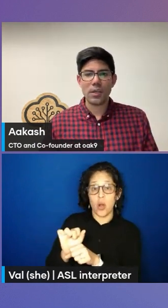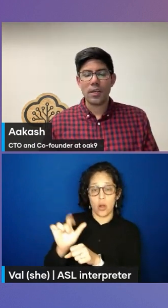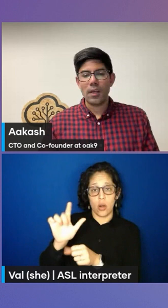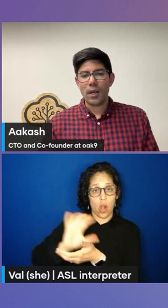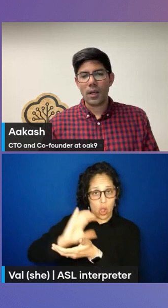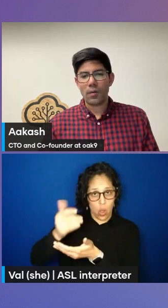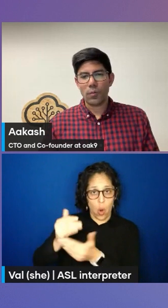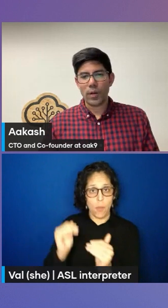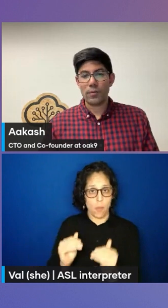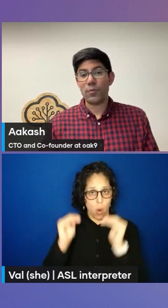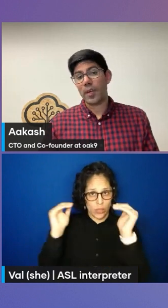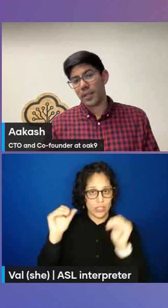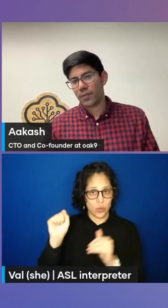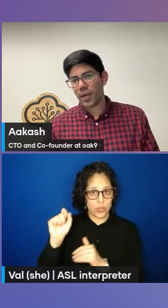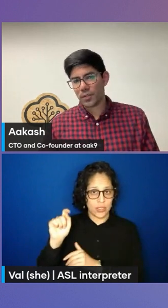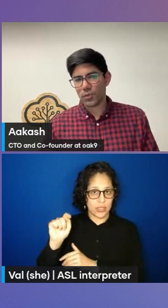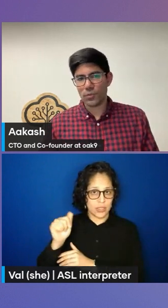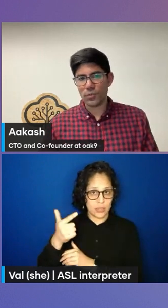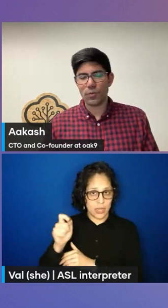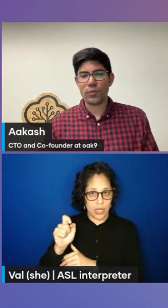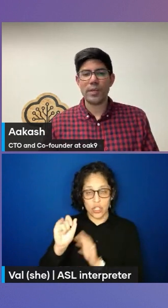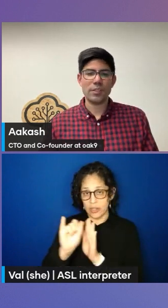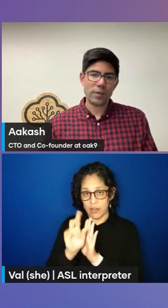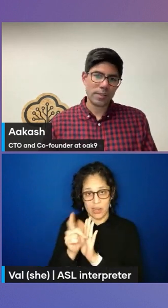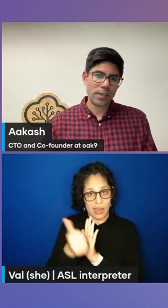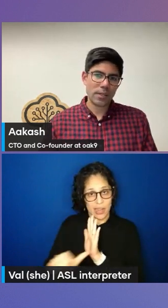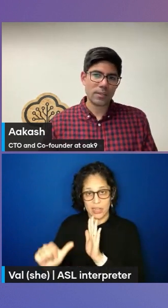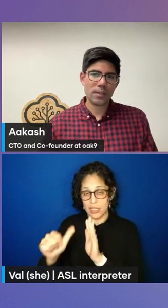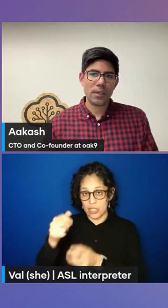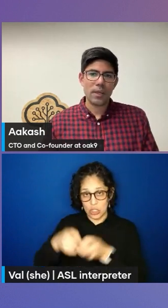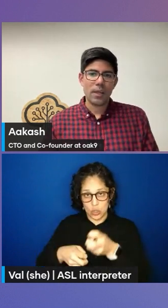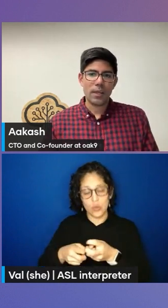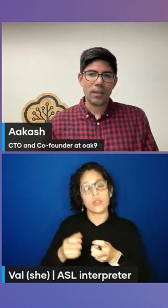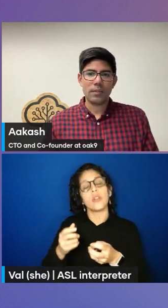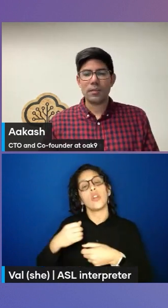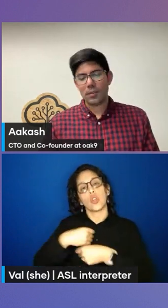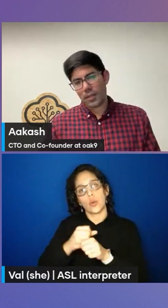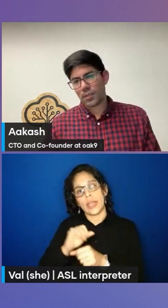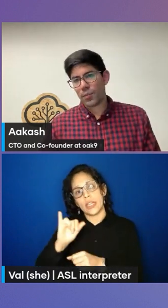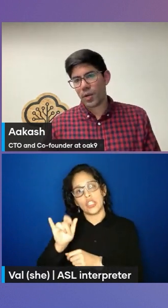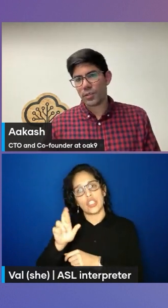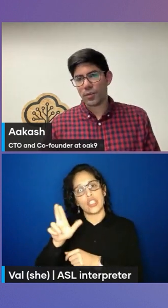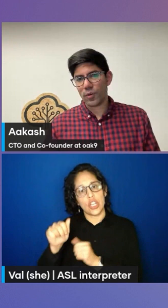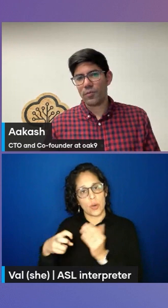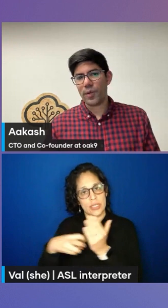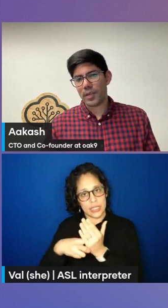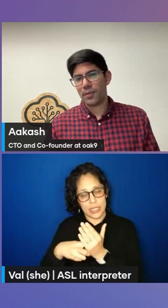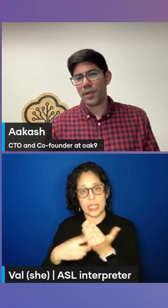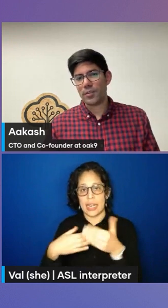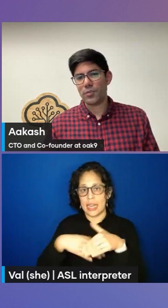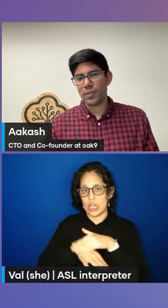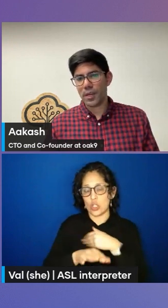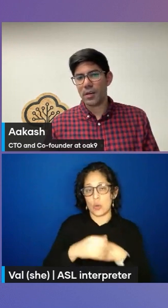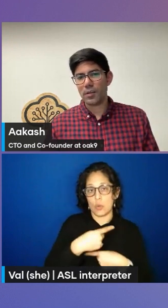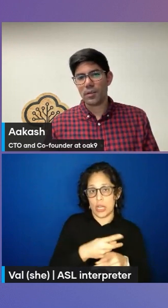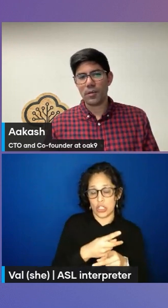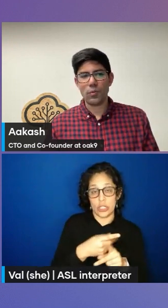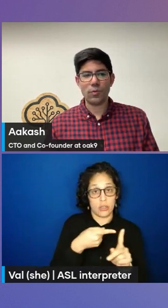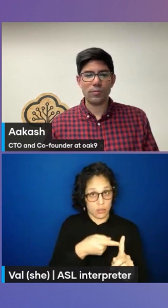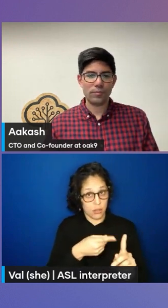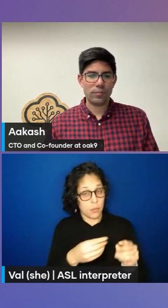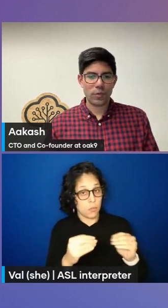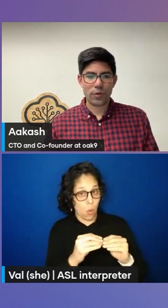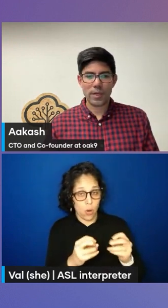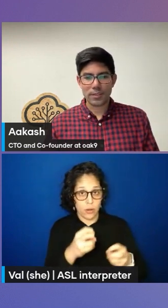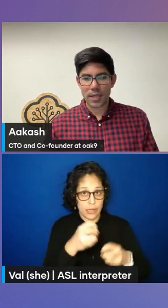stage, where if we identify issues, we'll create Jira tickets, and then into production, where if we identify issues there, then